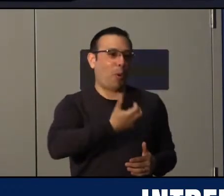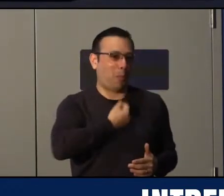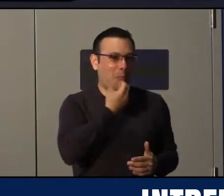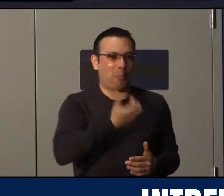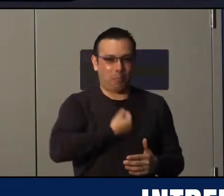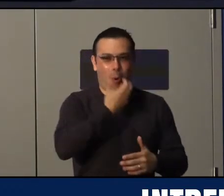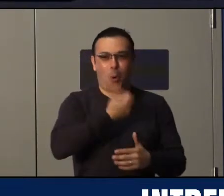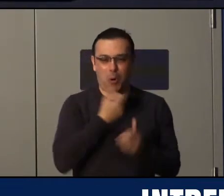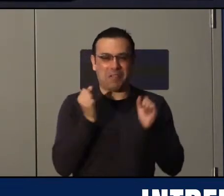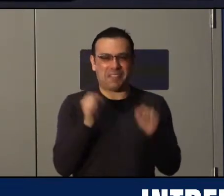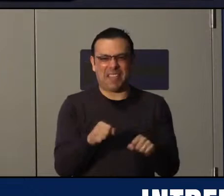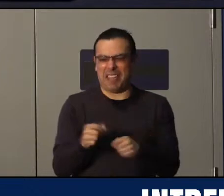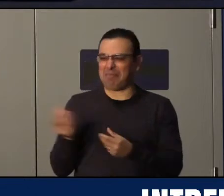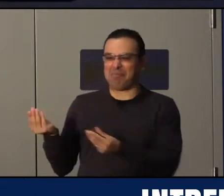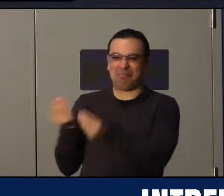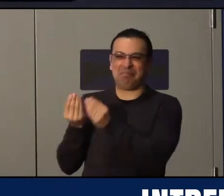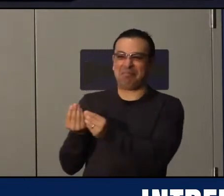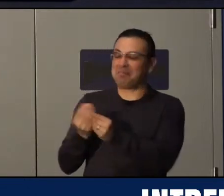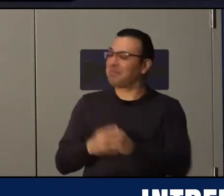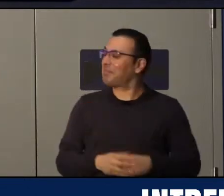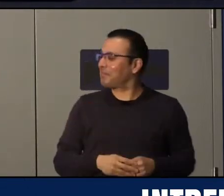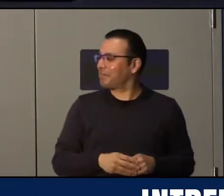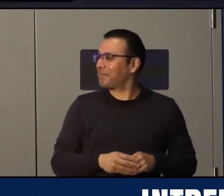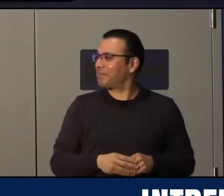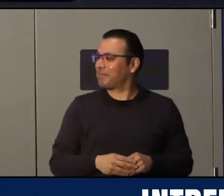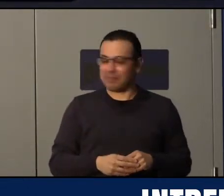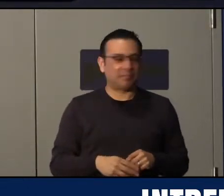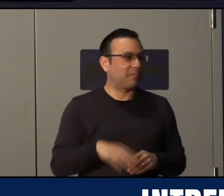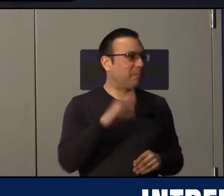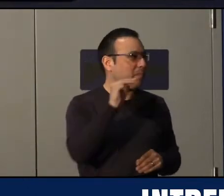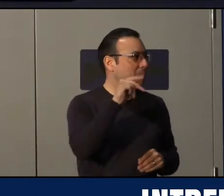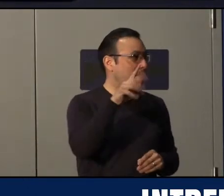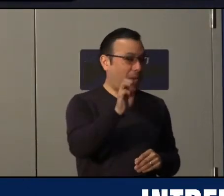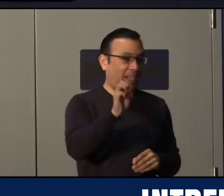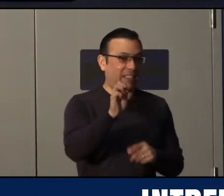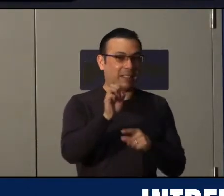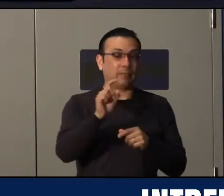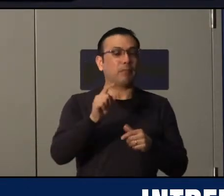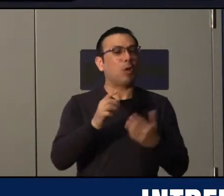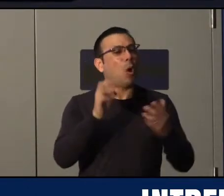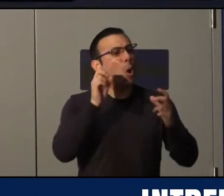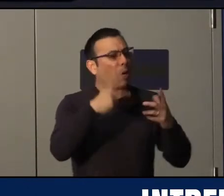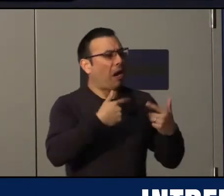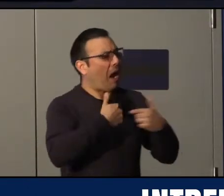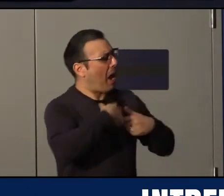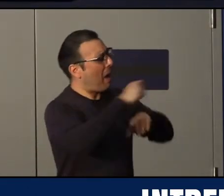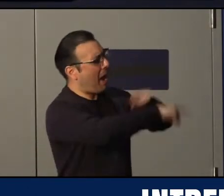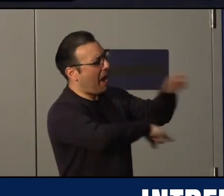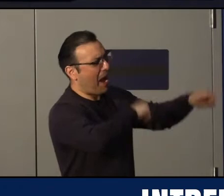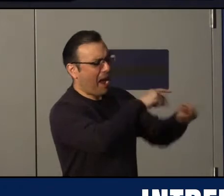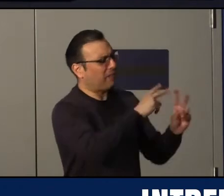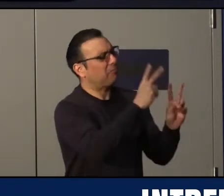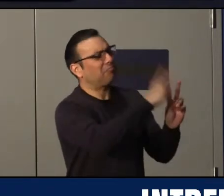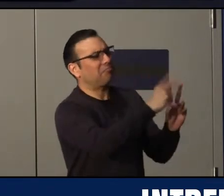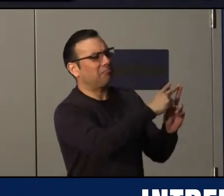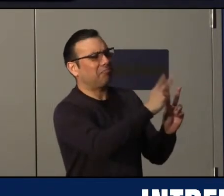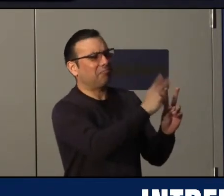why don't we start off? I guess we'll go back and forth here, but we'll start with Nicole maybe, and then Sian. Same question